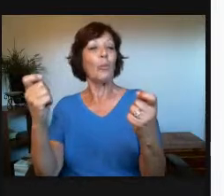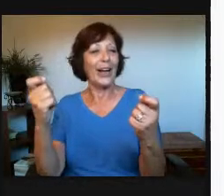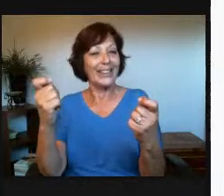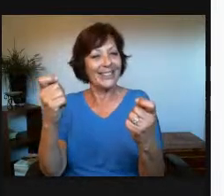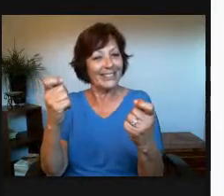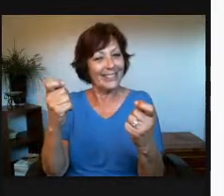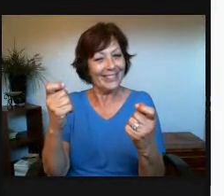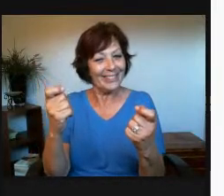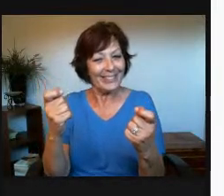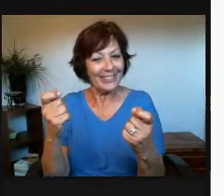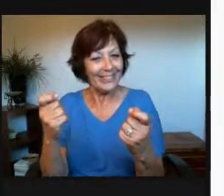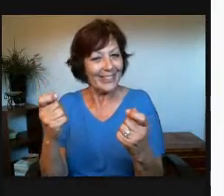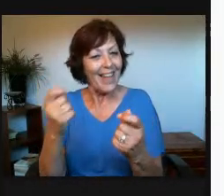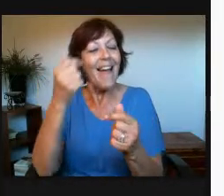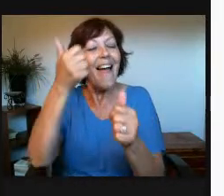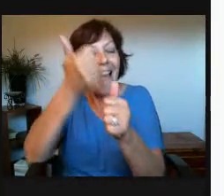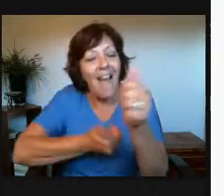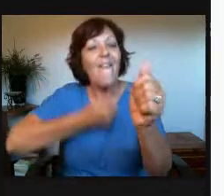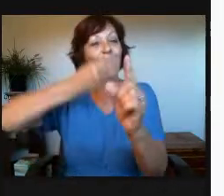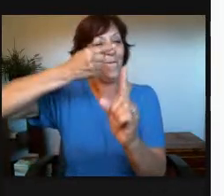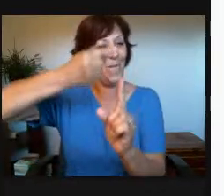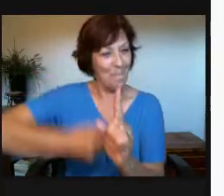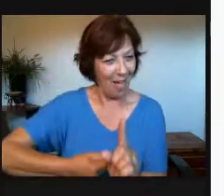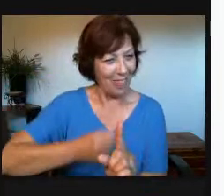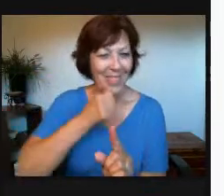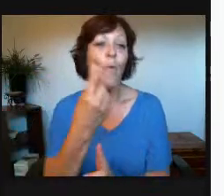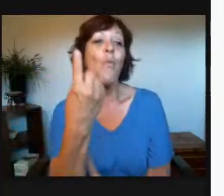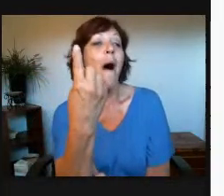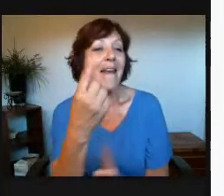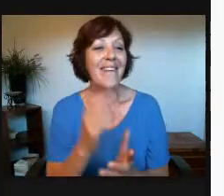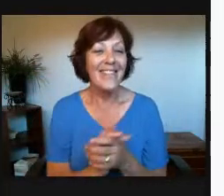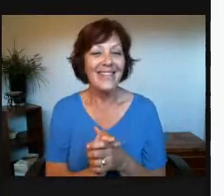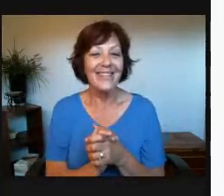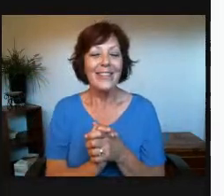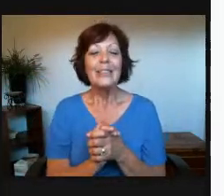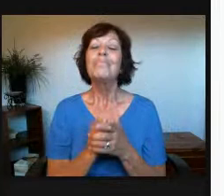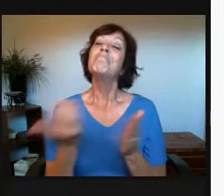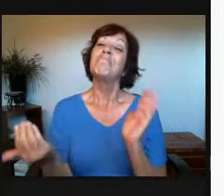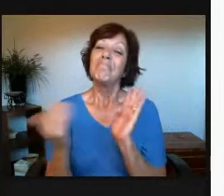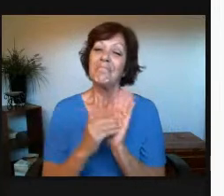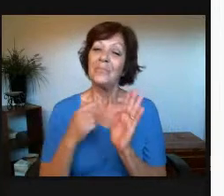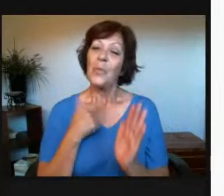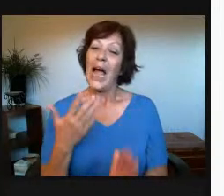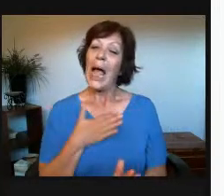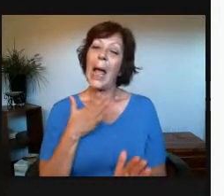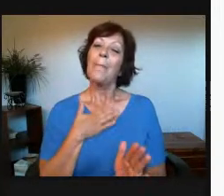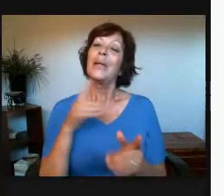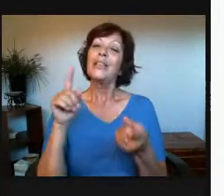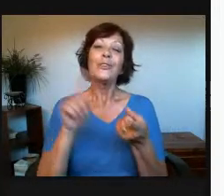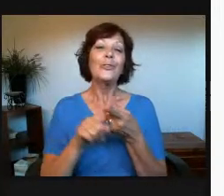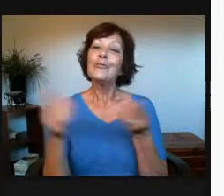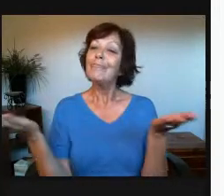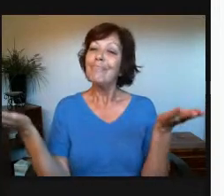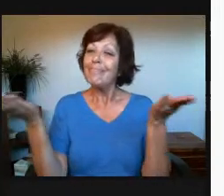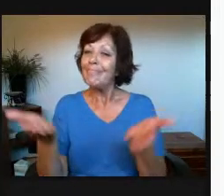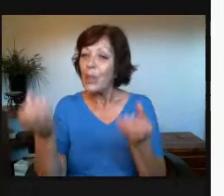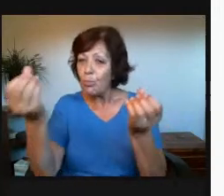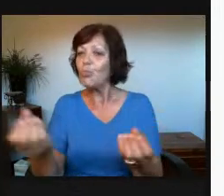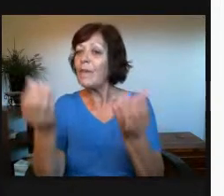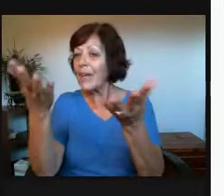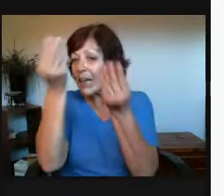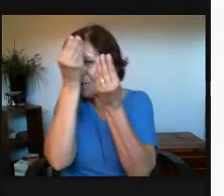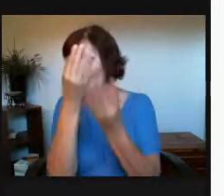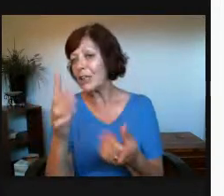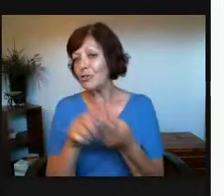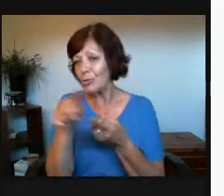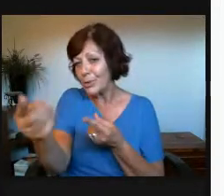of every month of the year. So we're very happy to meet and provide information to